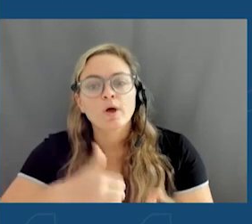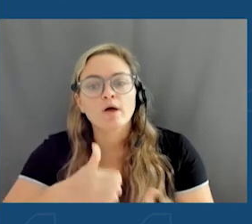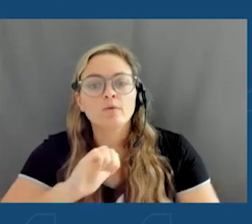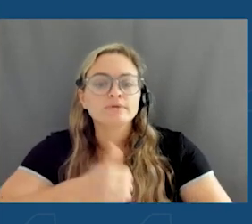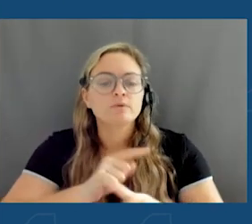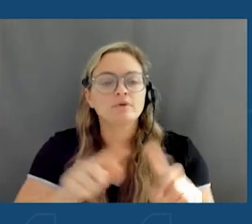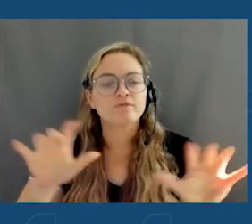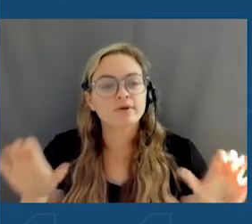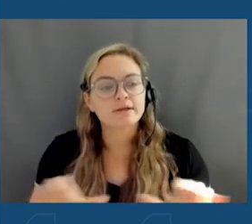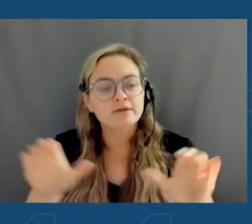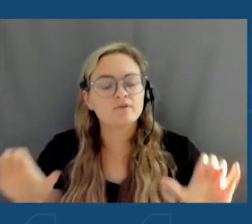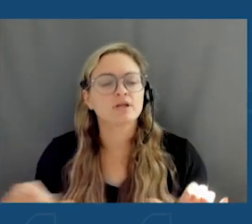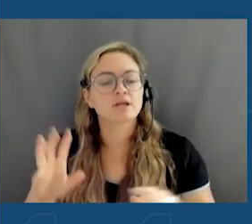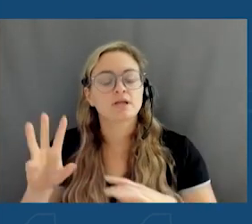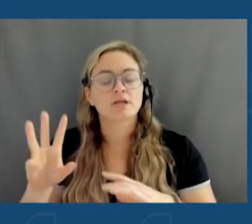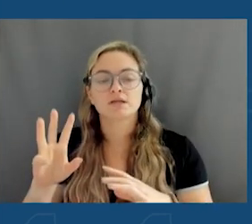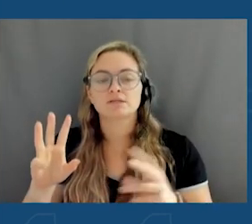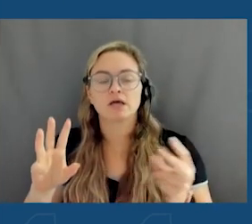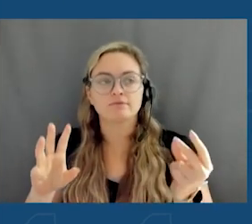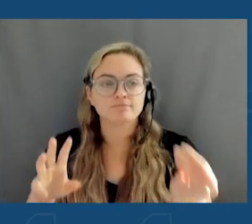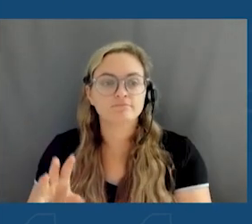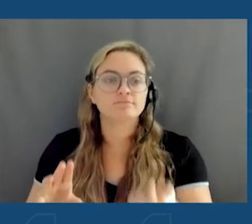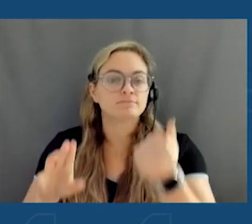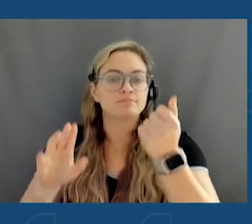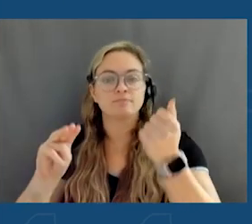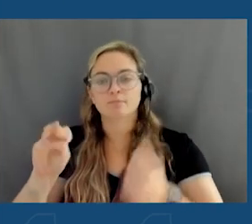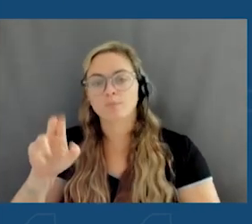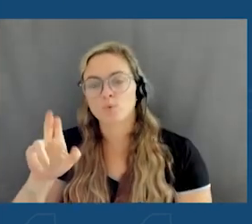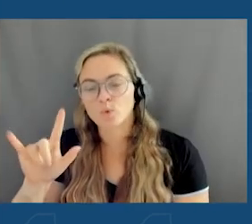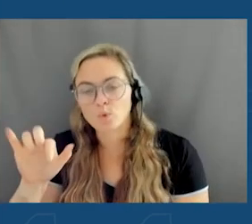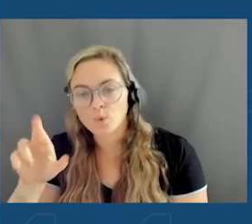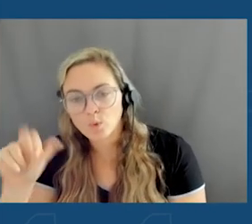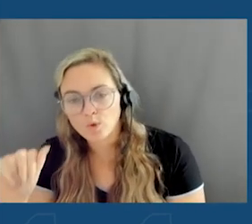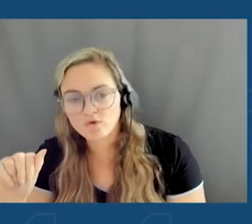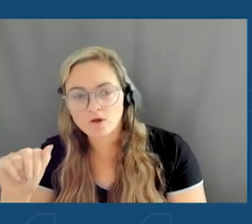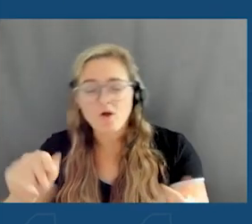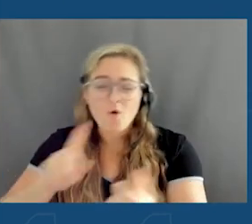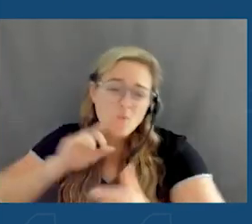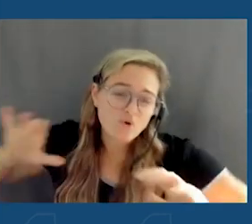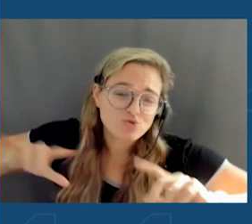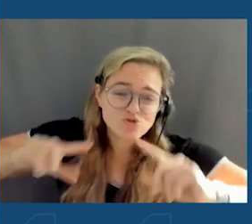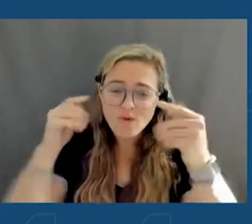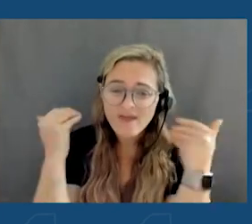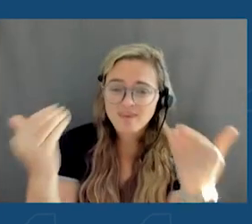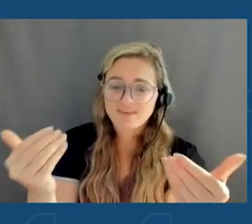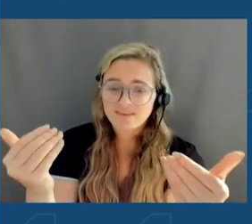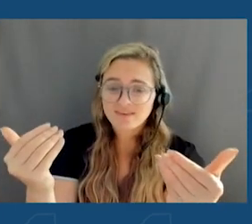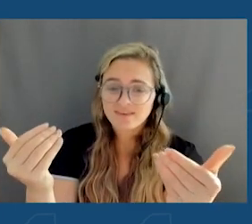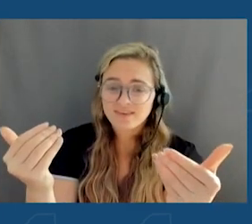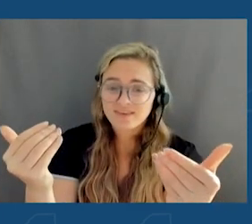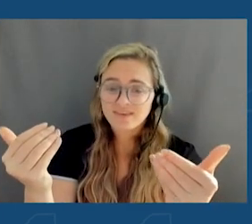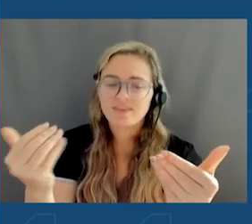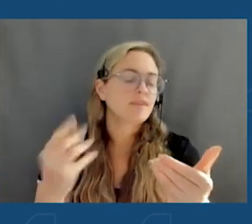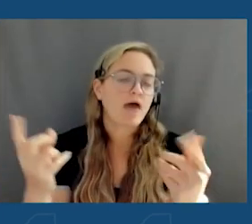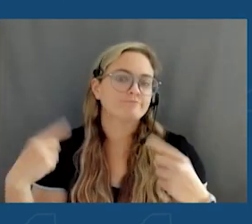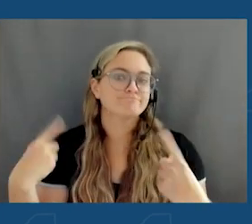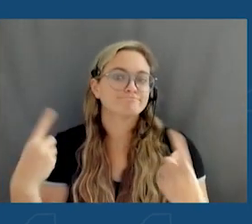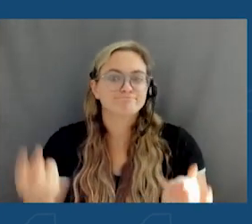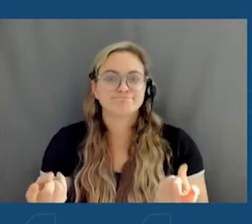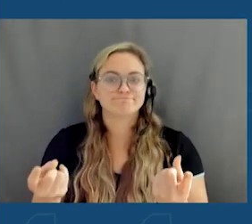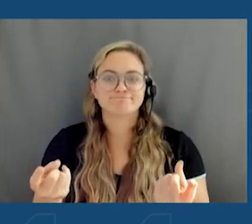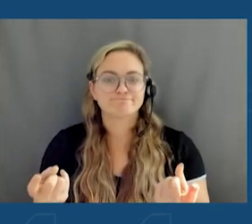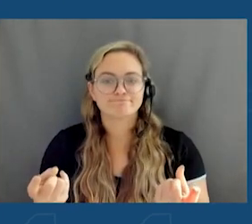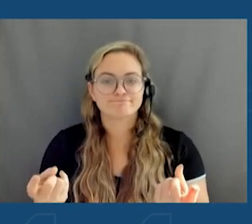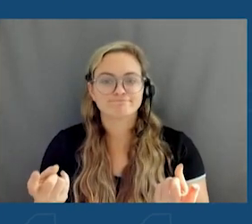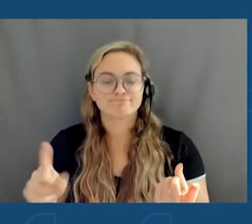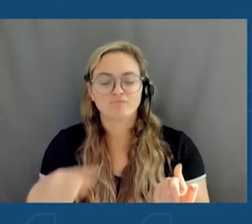when the whirlwind known as Mino Lora came into our lives and said, we'll do it! And ever since, we have